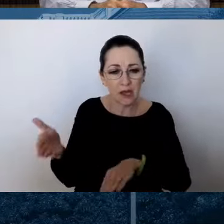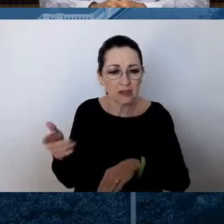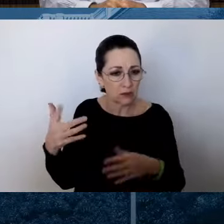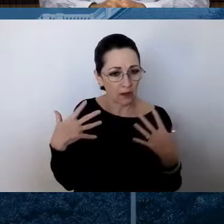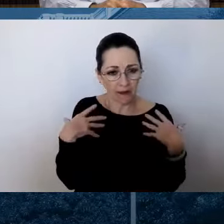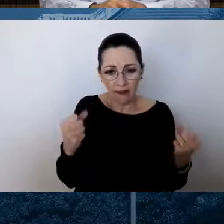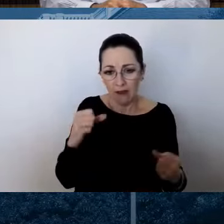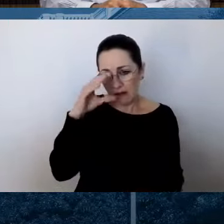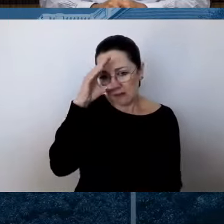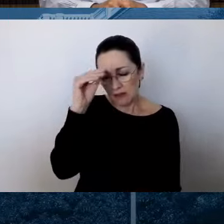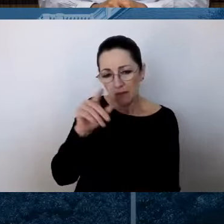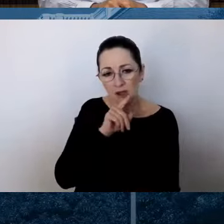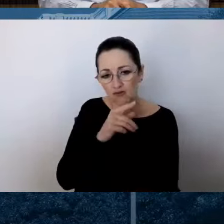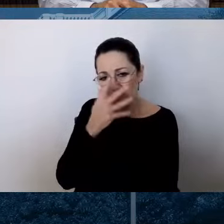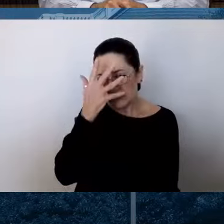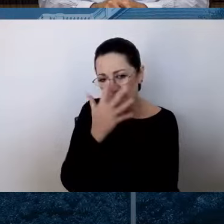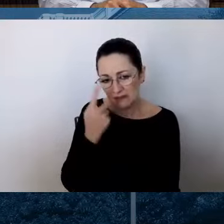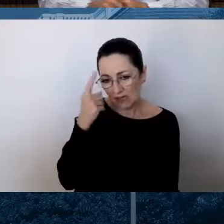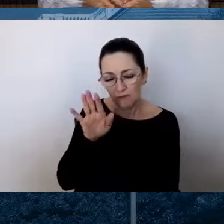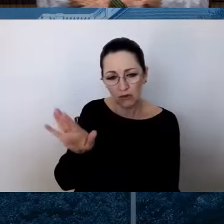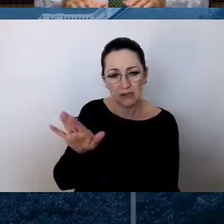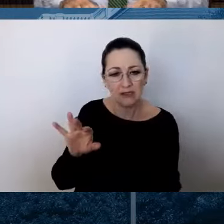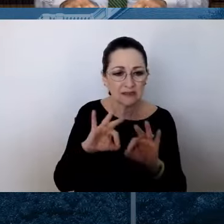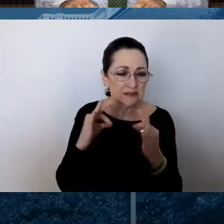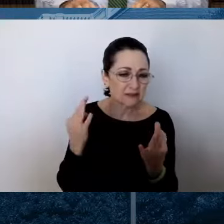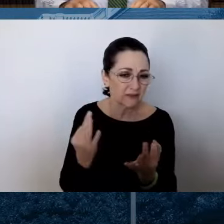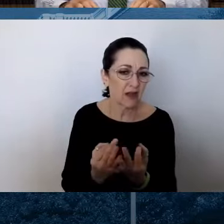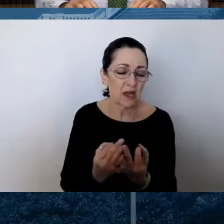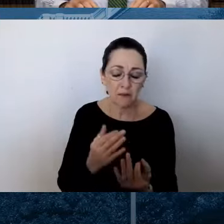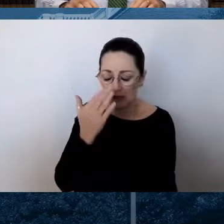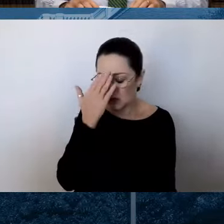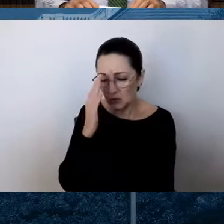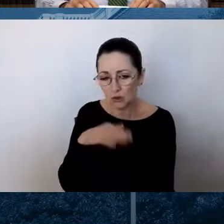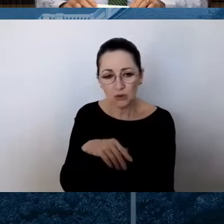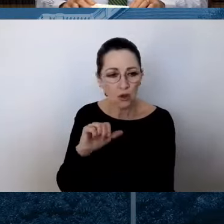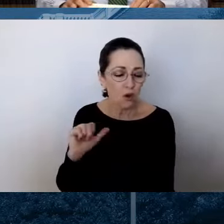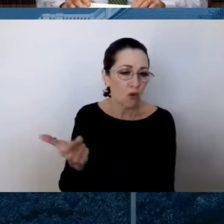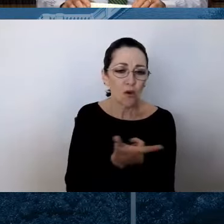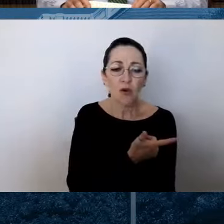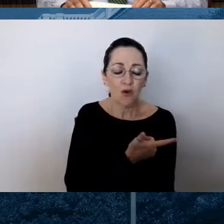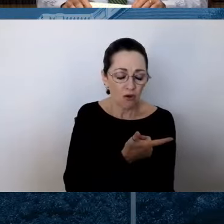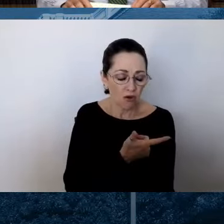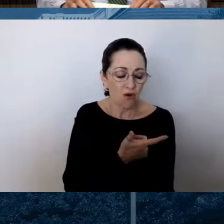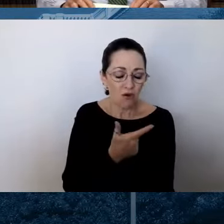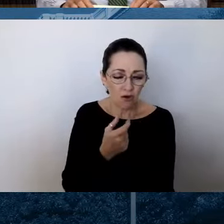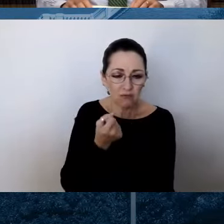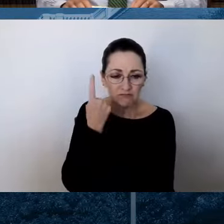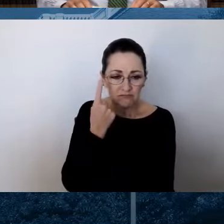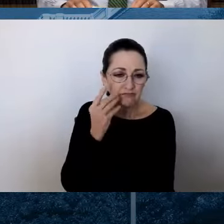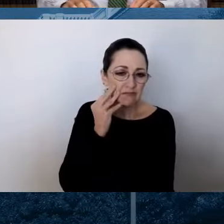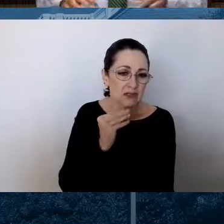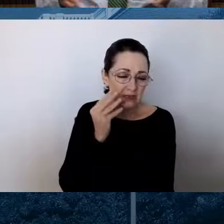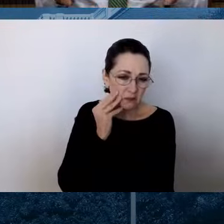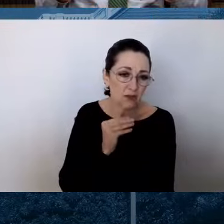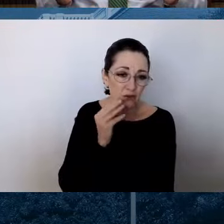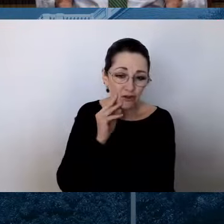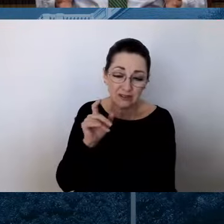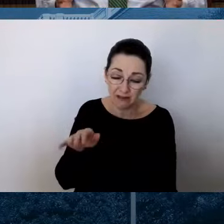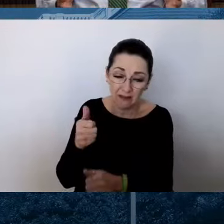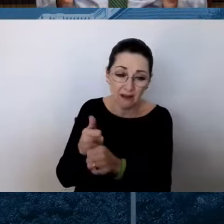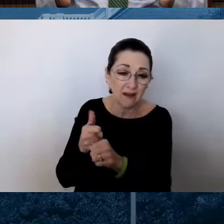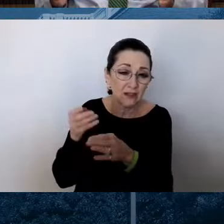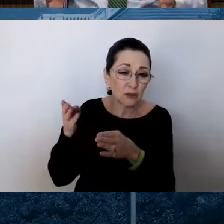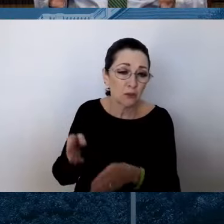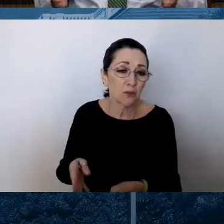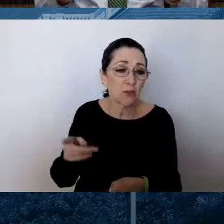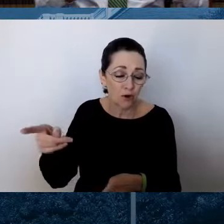just so sad for his family and for all of us. And I know all of you have experienced the same. So there's some easy things that we can